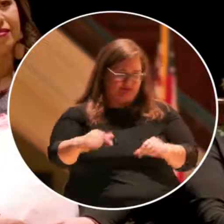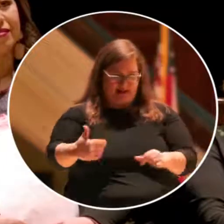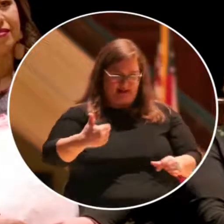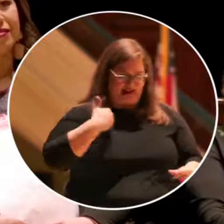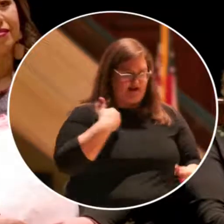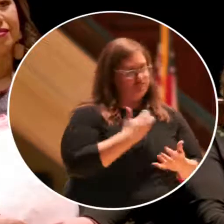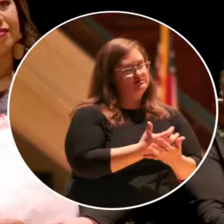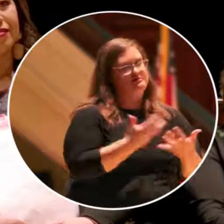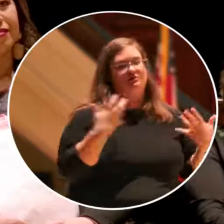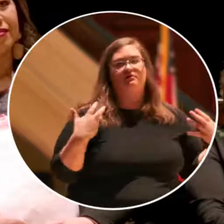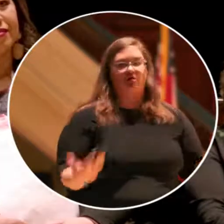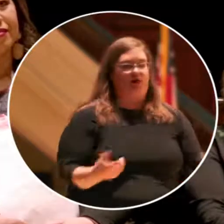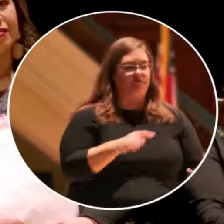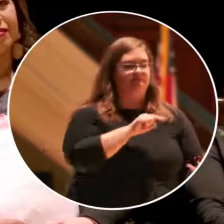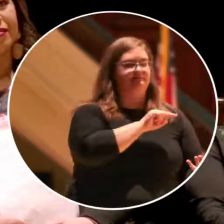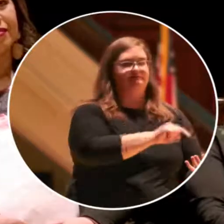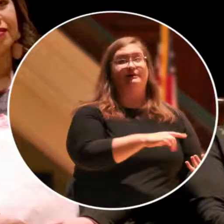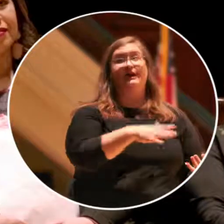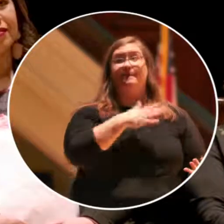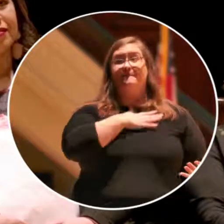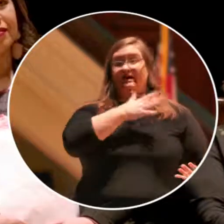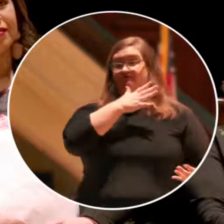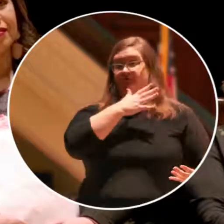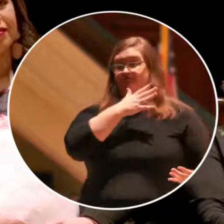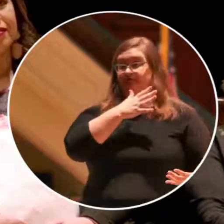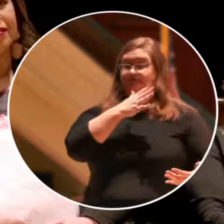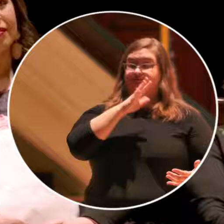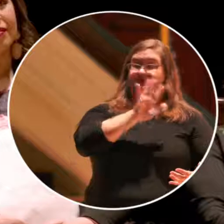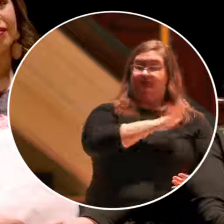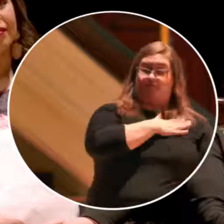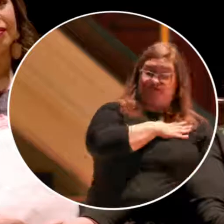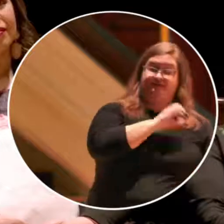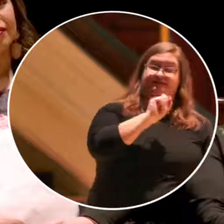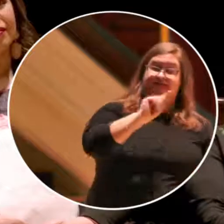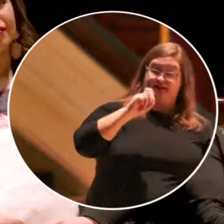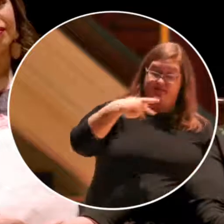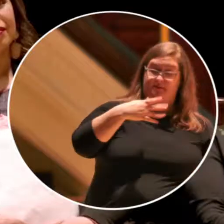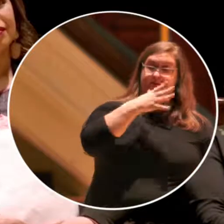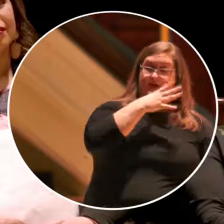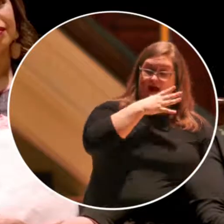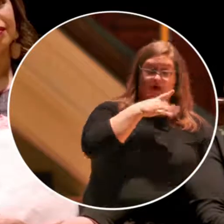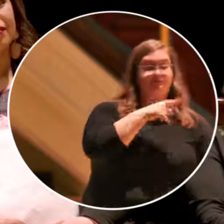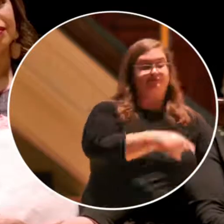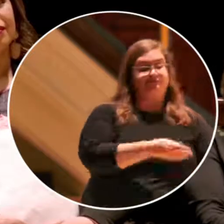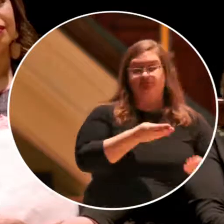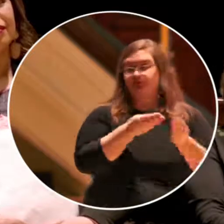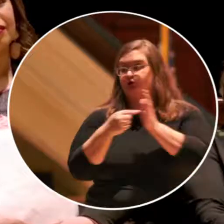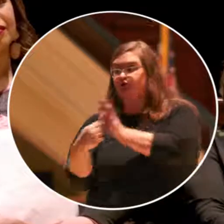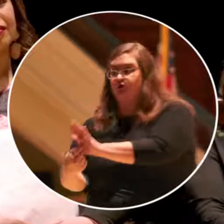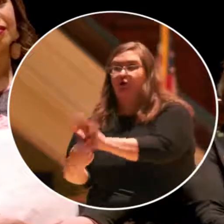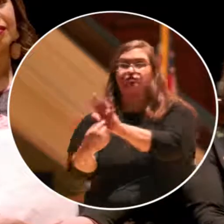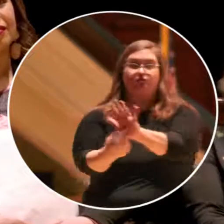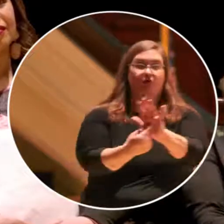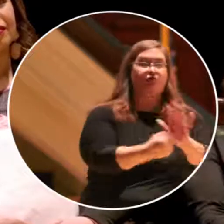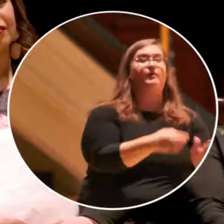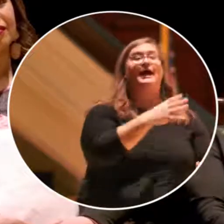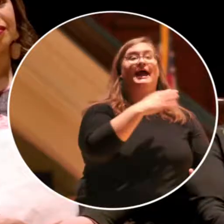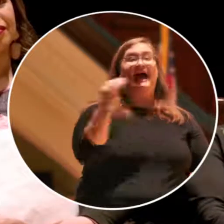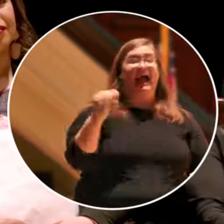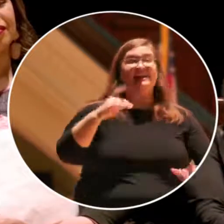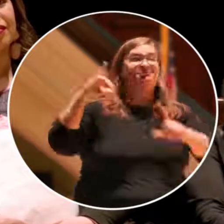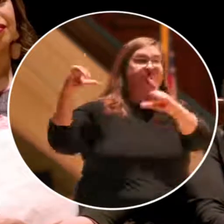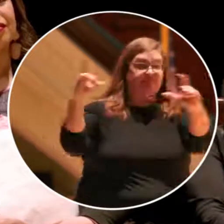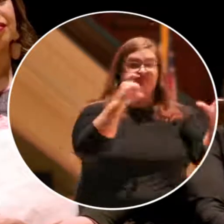her camera with her as a young woman, and she took pictures for a college newspaper of protests, her friends, and everyday occurrences she didn't